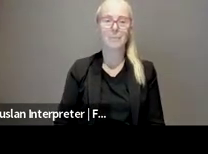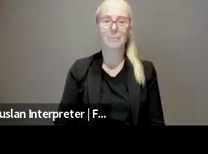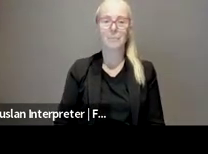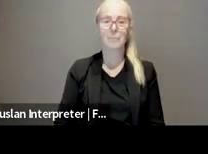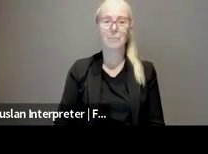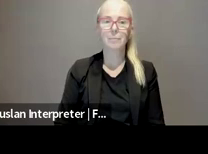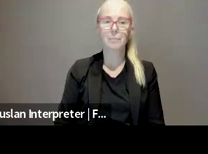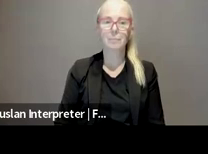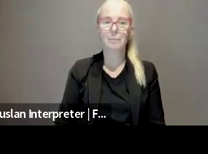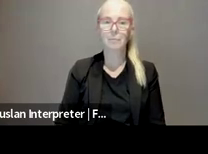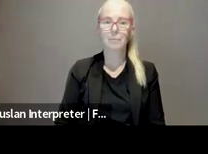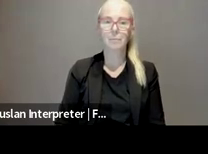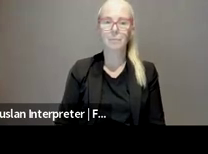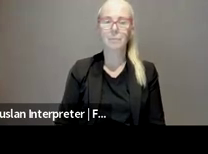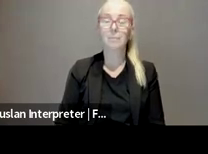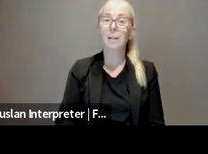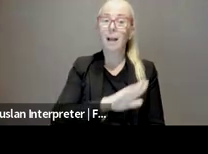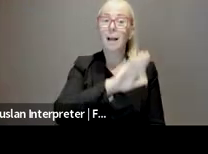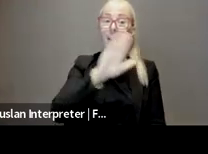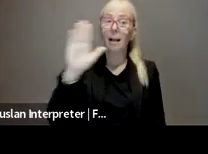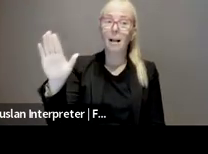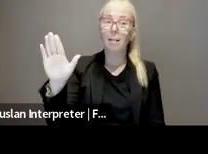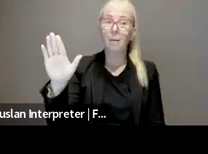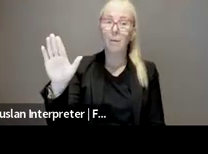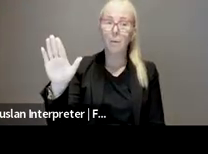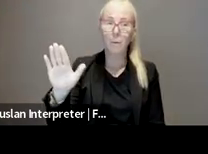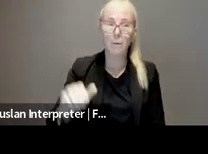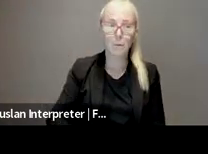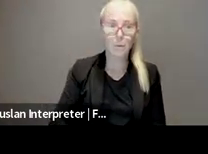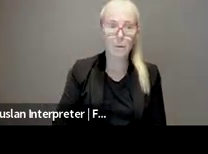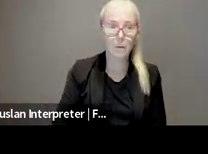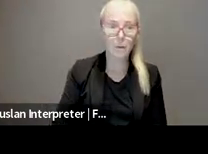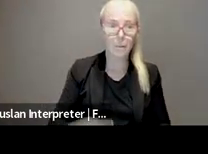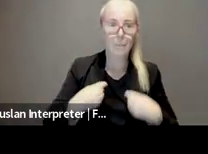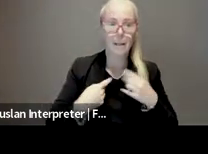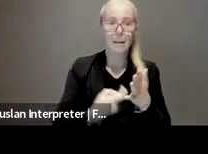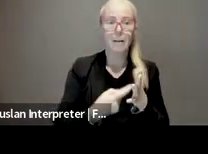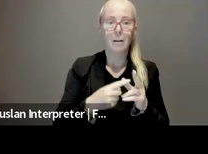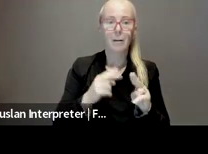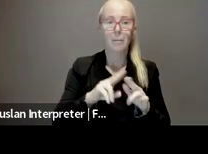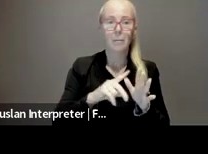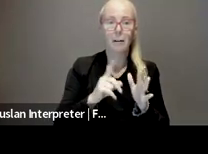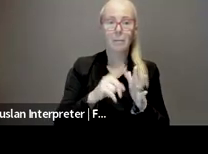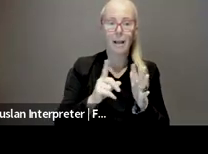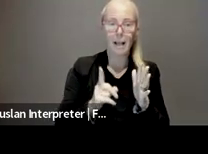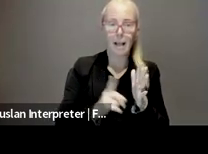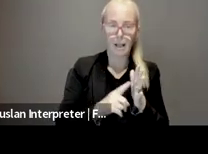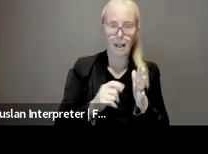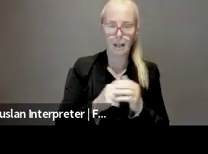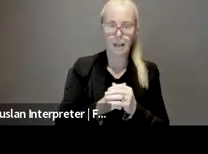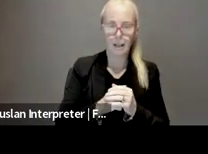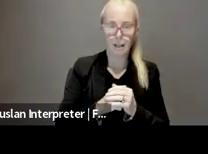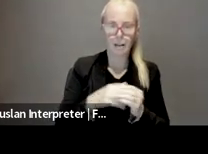Hello, I am Rafael Anselmo from Vinculo App, a Brazilian tech of social impact. Did you know that